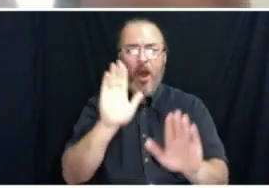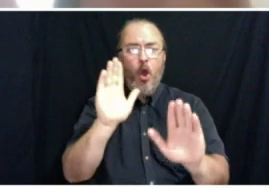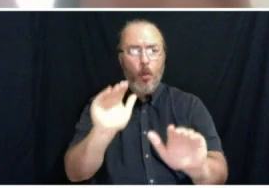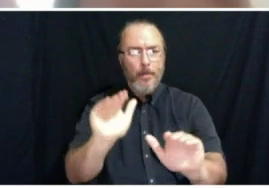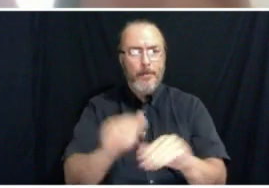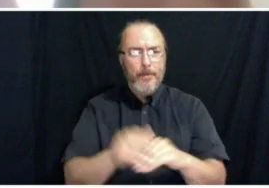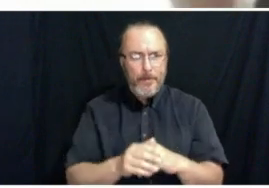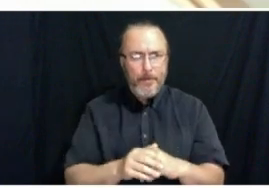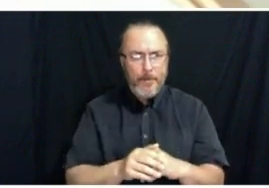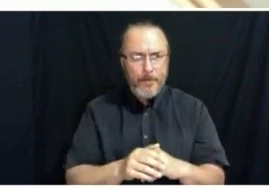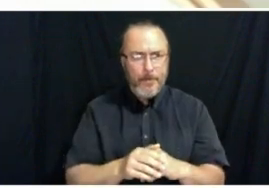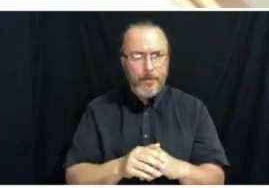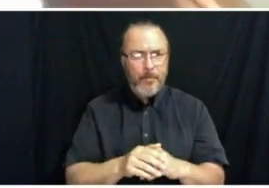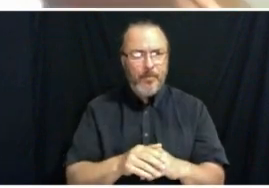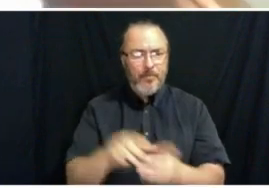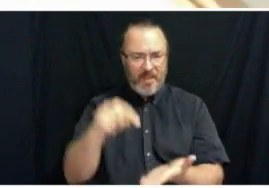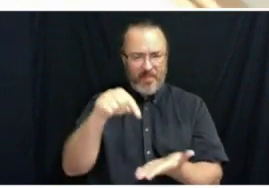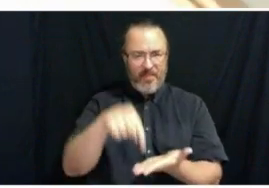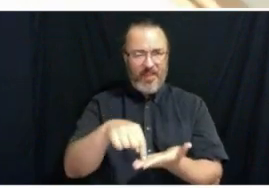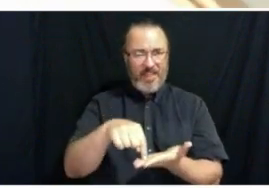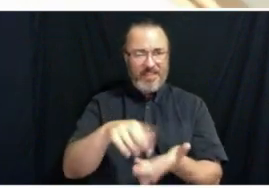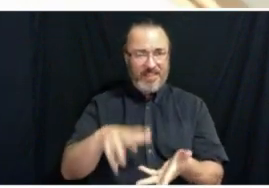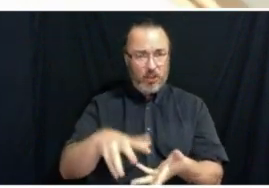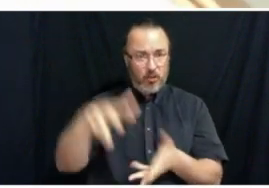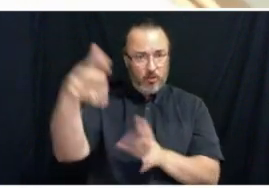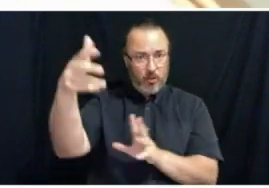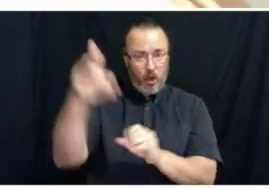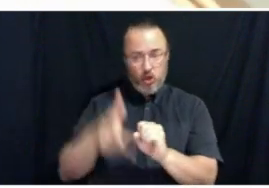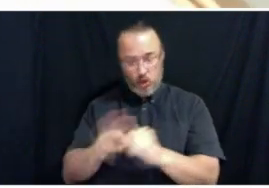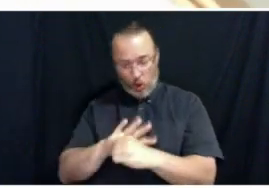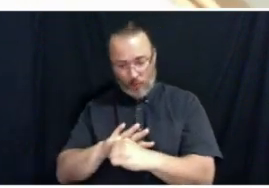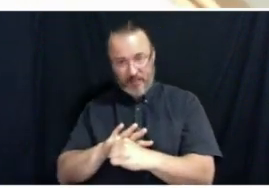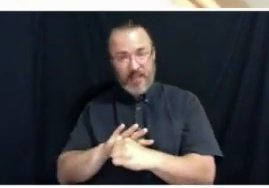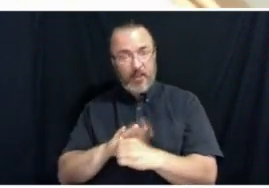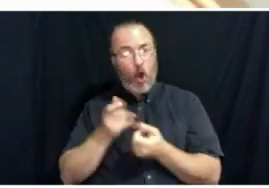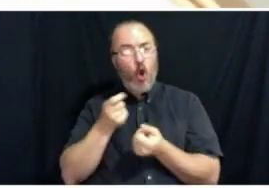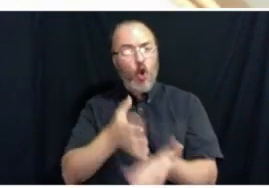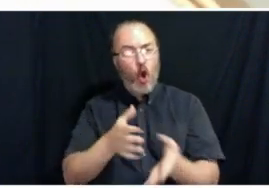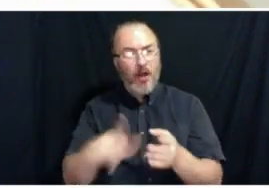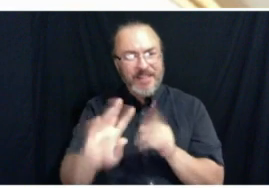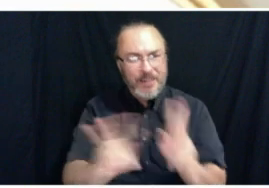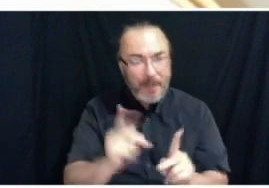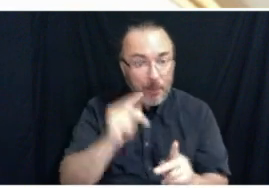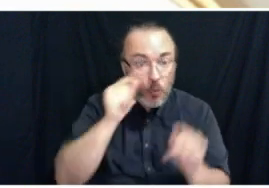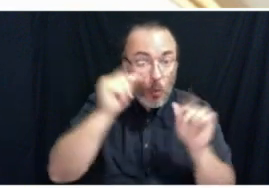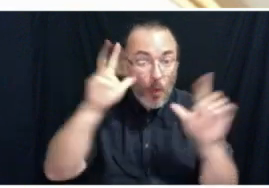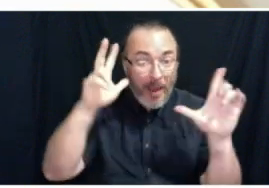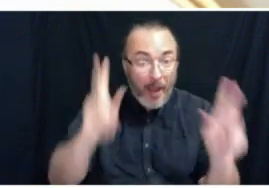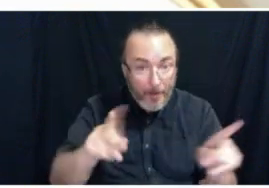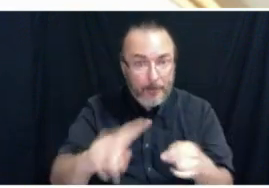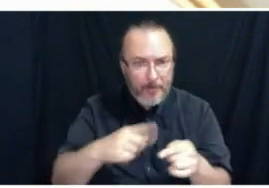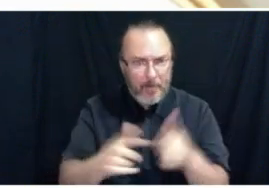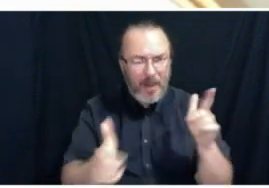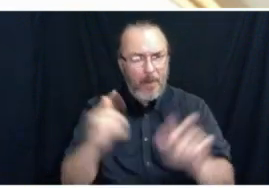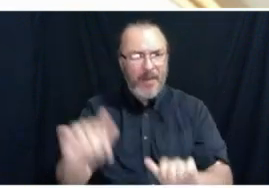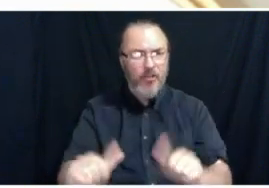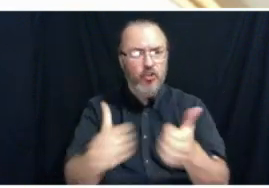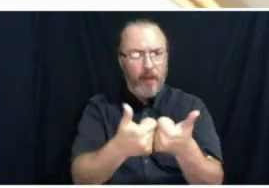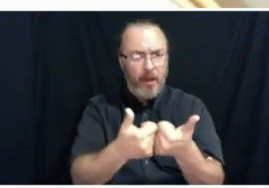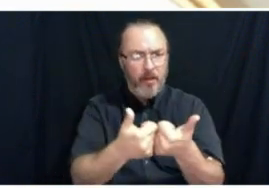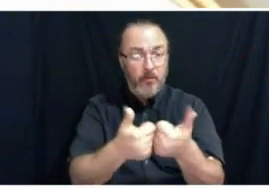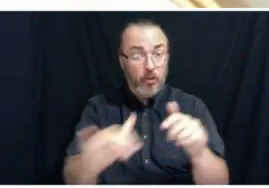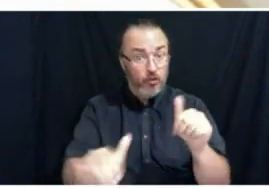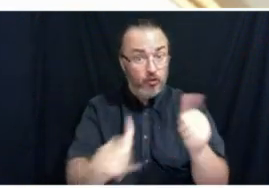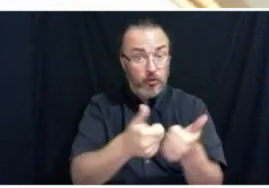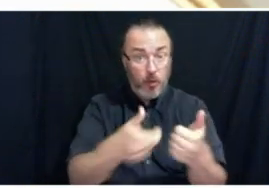this crisis is waking people up to the huge challenges faced not only by, all kinds